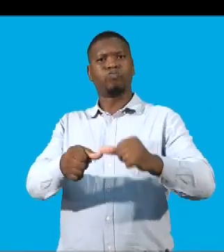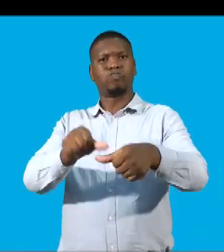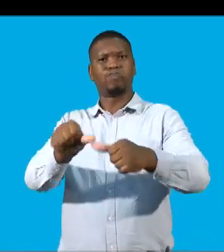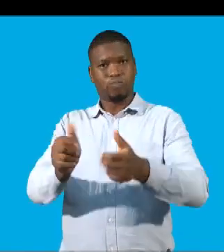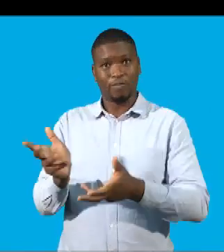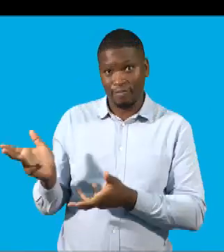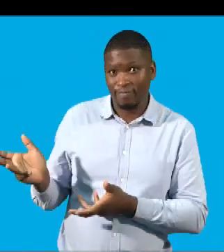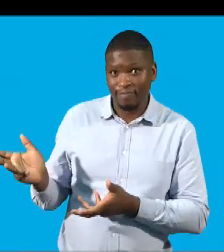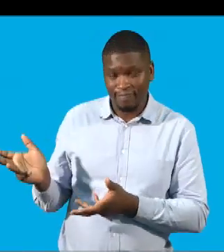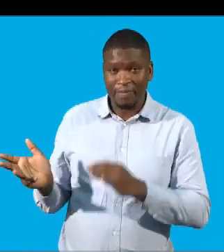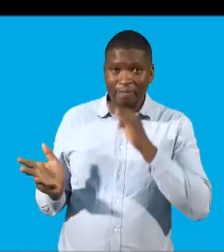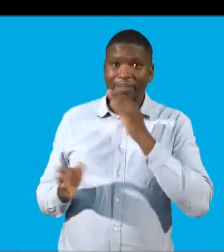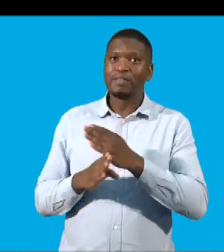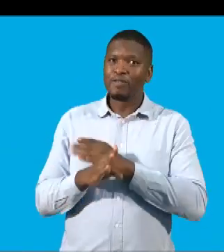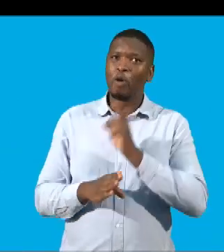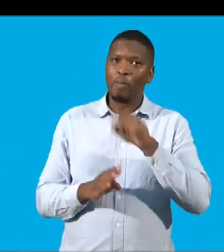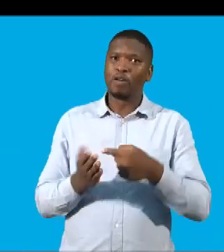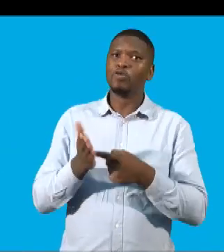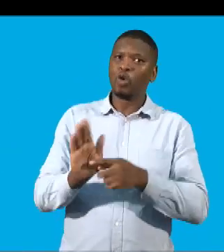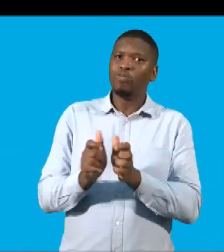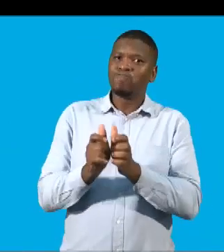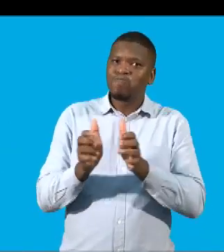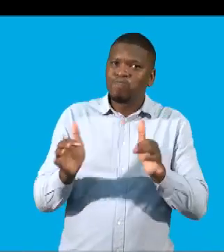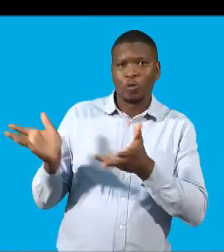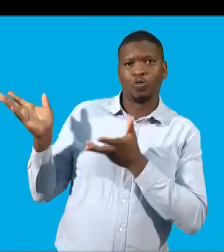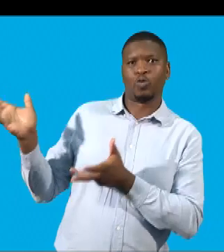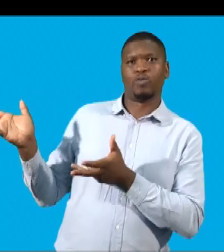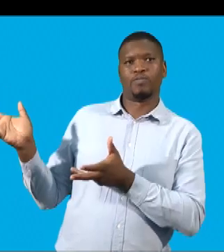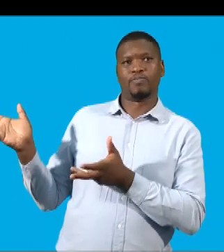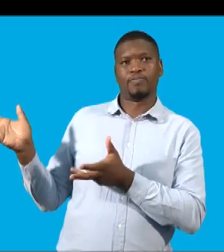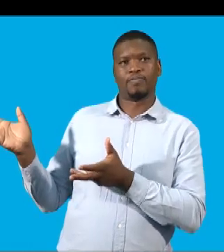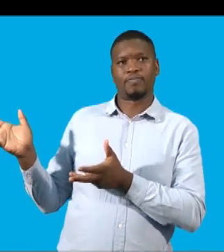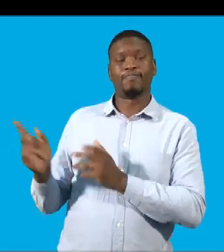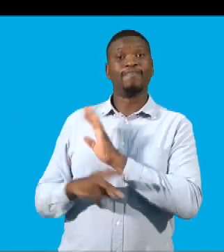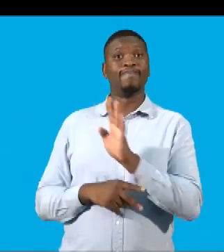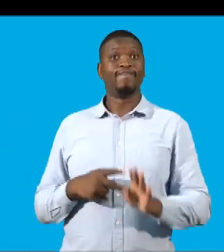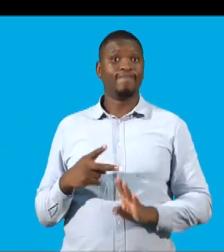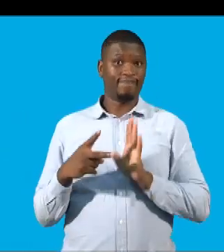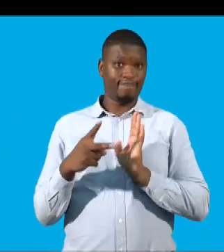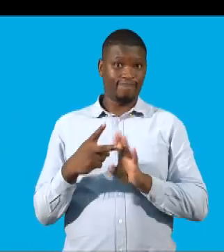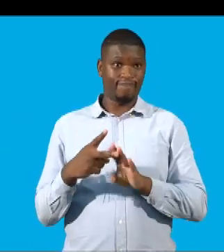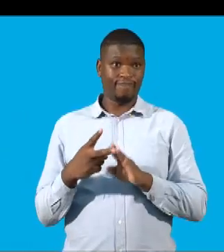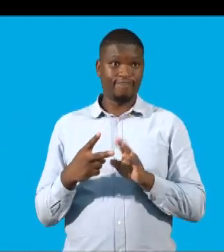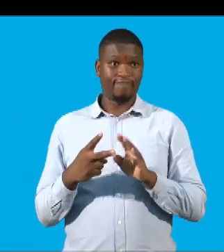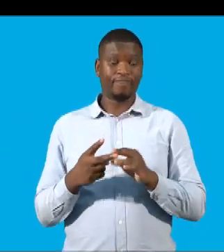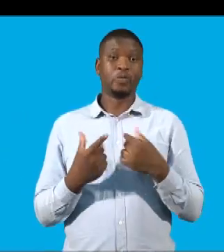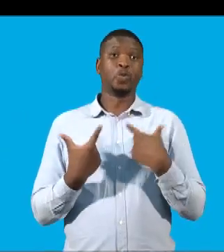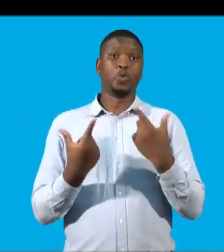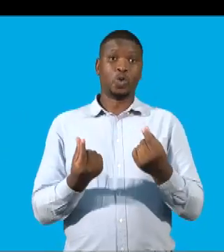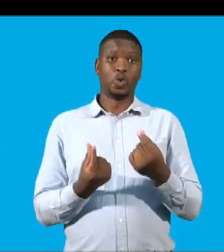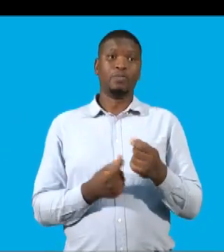sum of, so you need to indicate that we are adding. Then when it comes to the formula, that is the sum